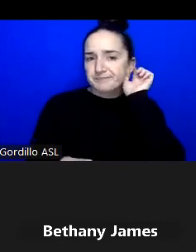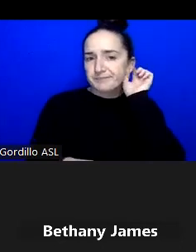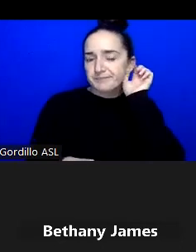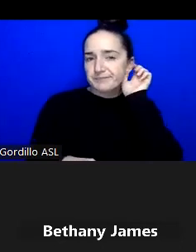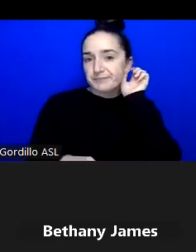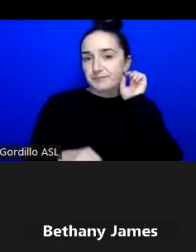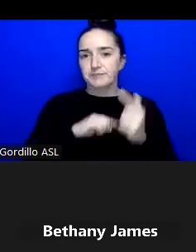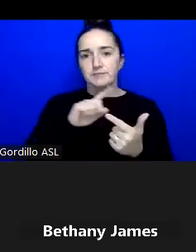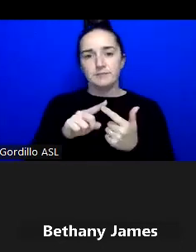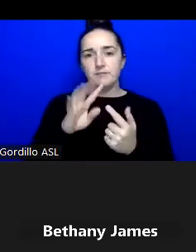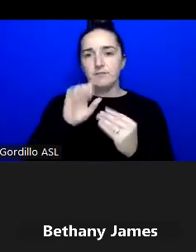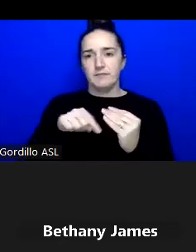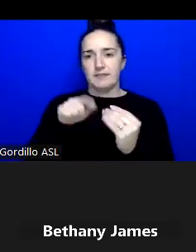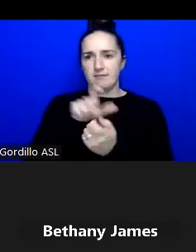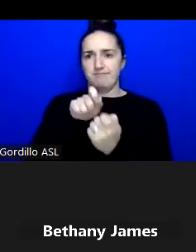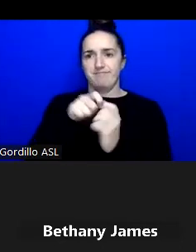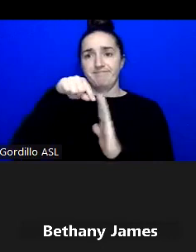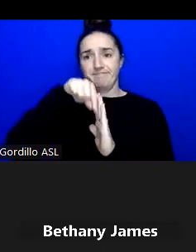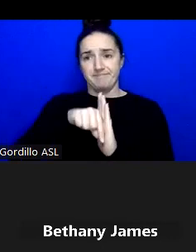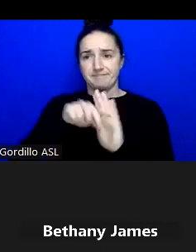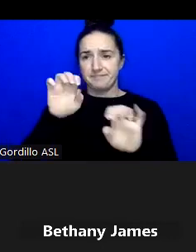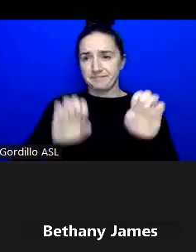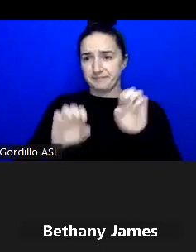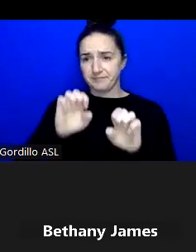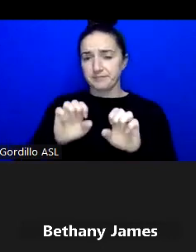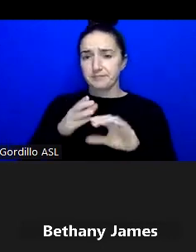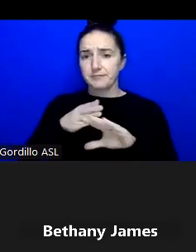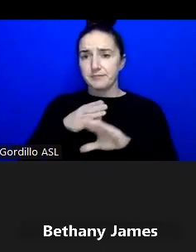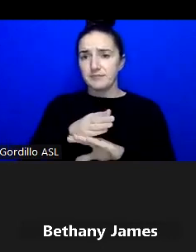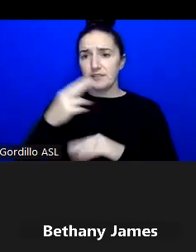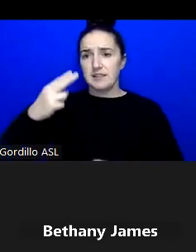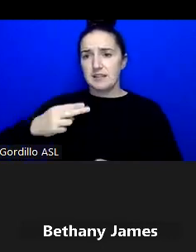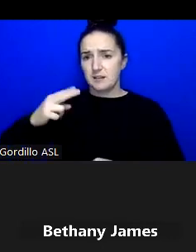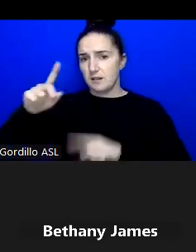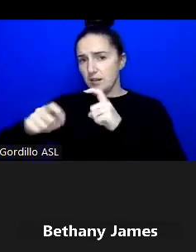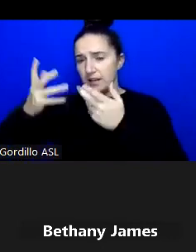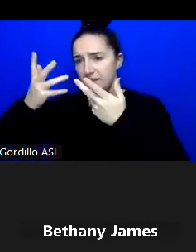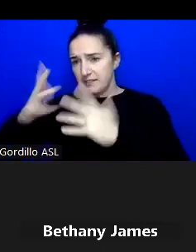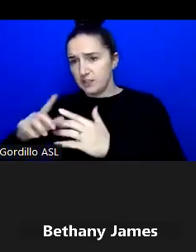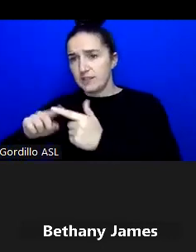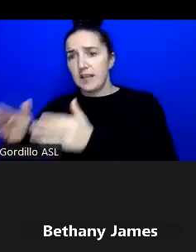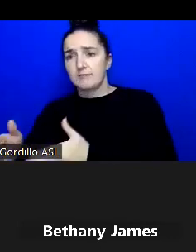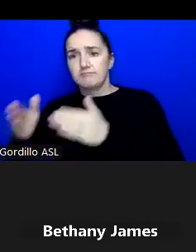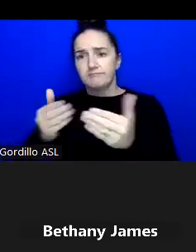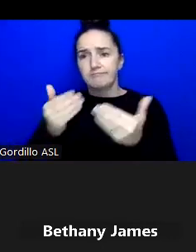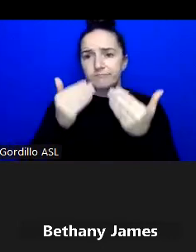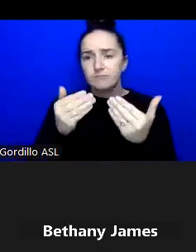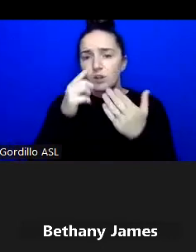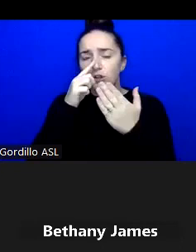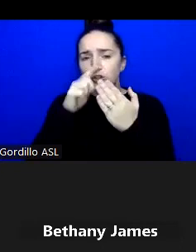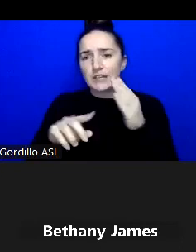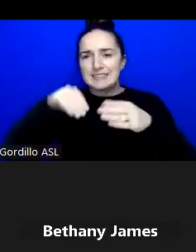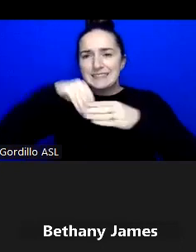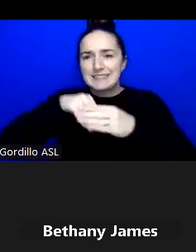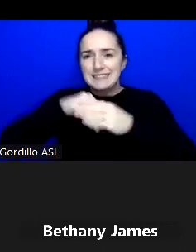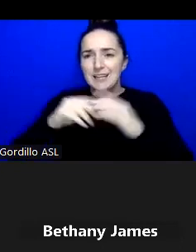and bolts of the actual examination itself, after we're done with that history, the first thing we're going to do is look inside somebody's ears. So we want to see what's going